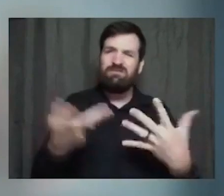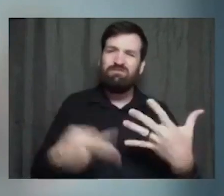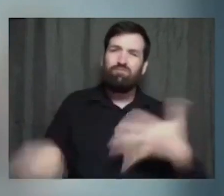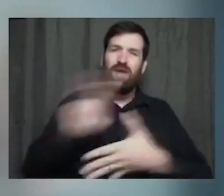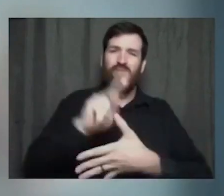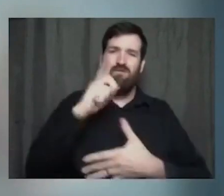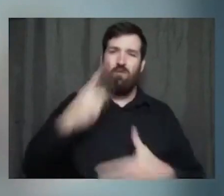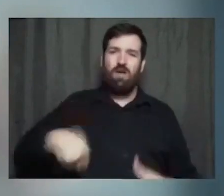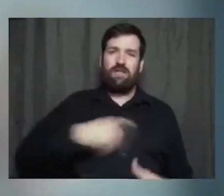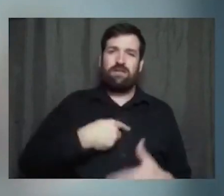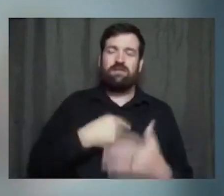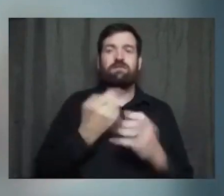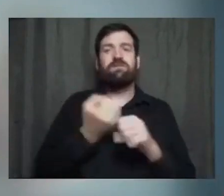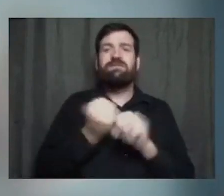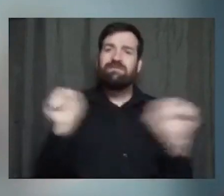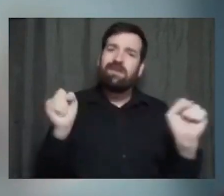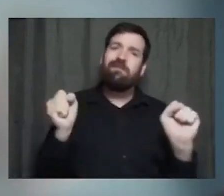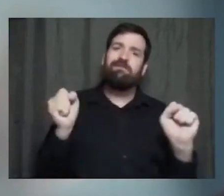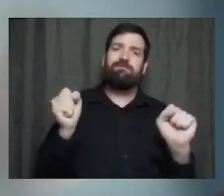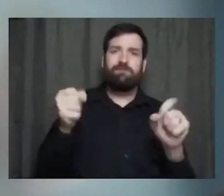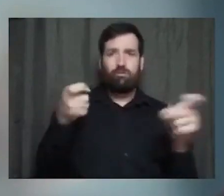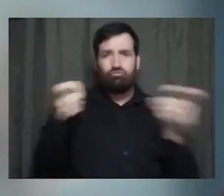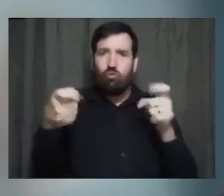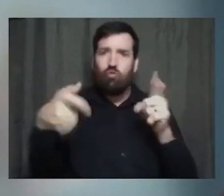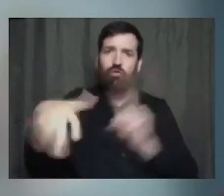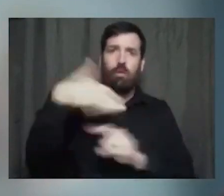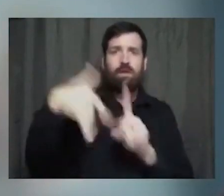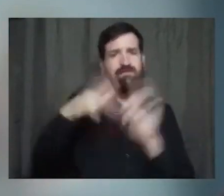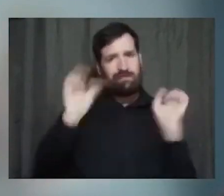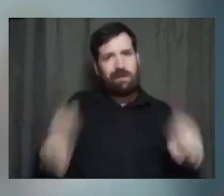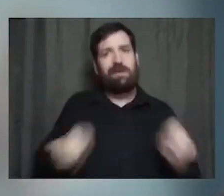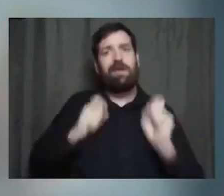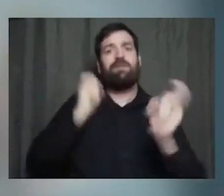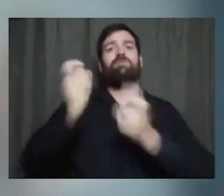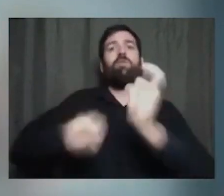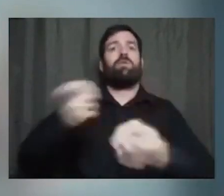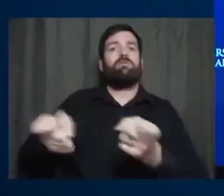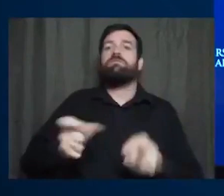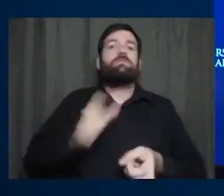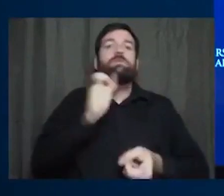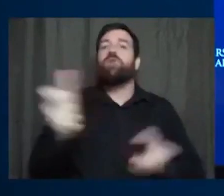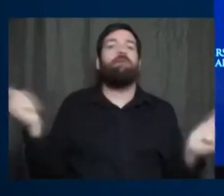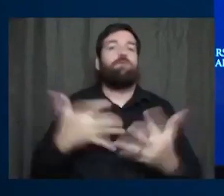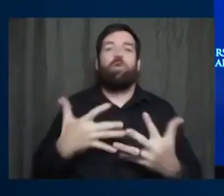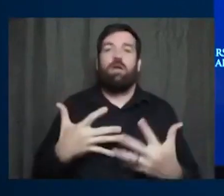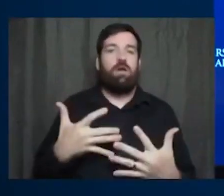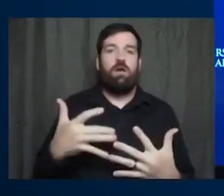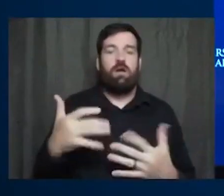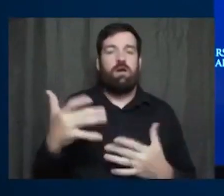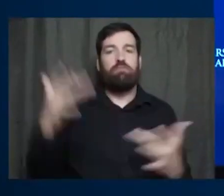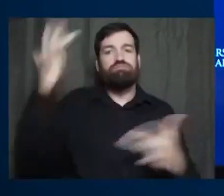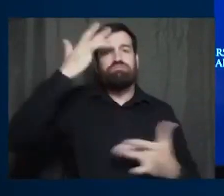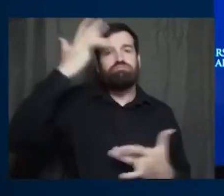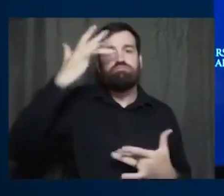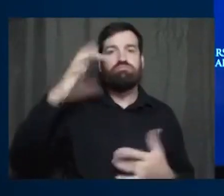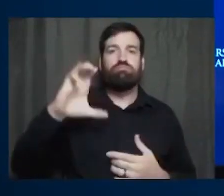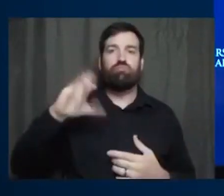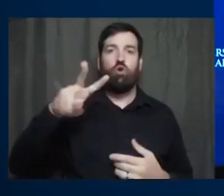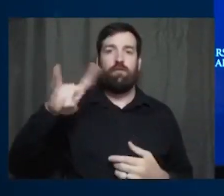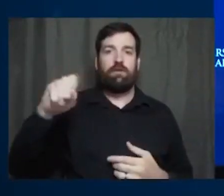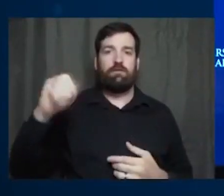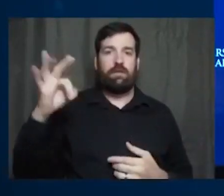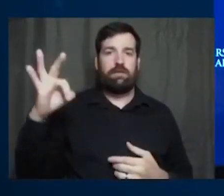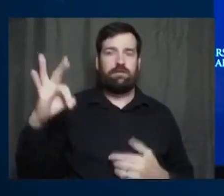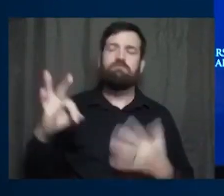and controlled place for you to come and be able to donate without fear of contracting coronavirus. And that being said, how does a person